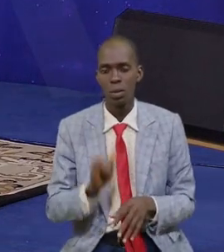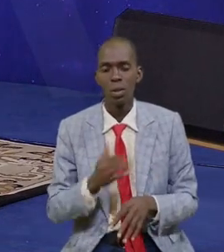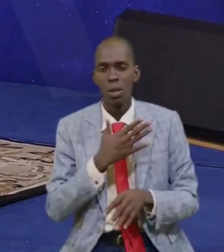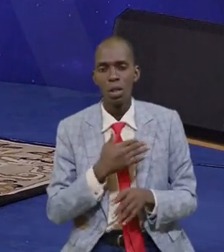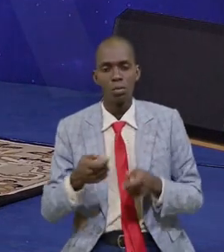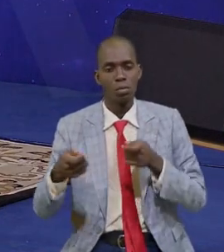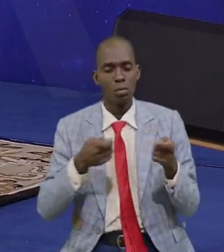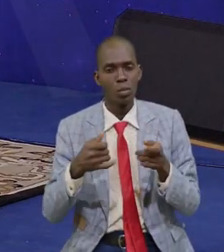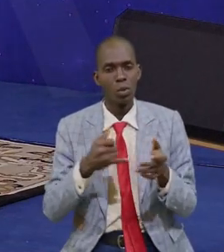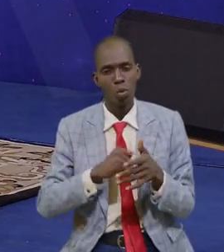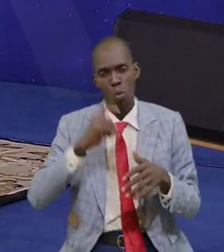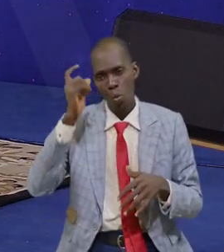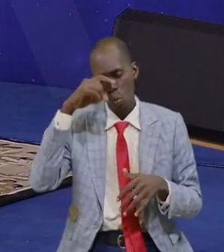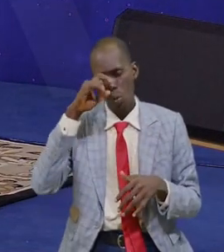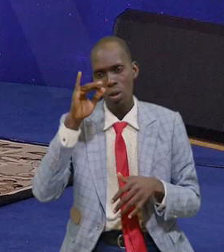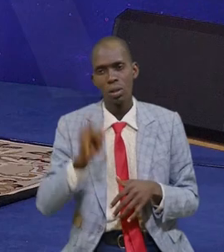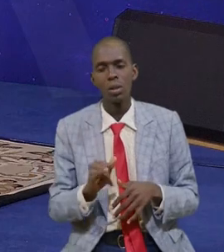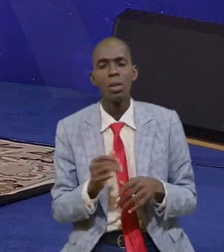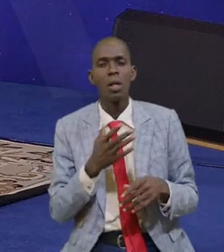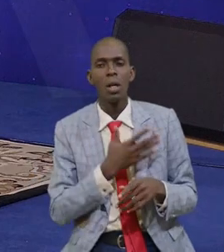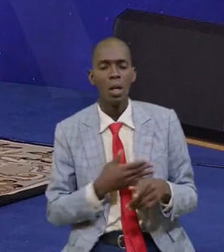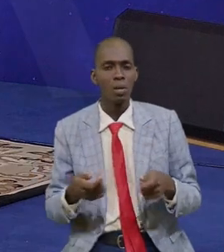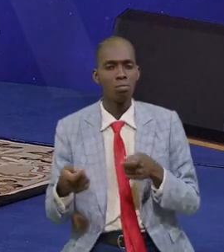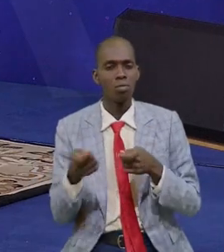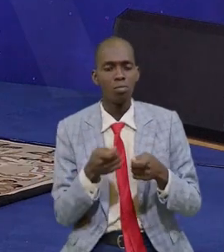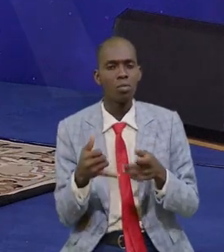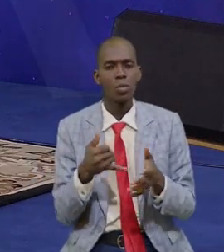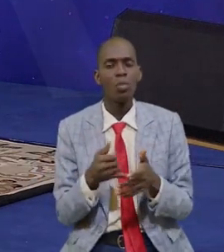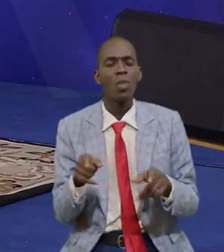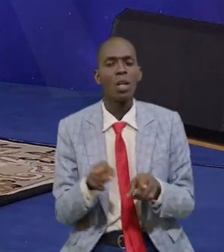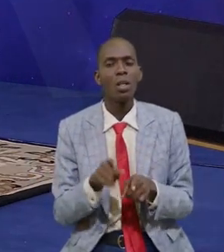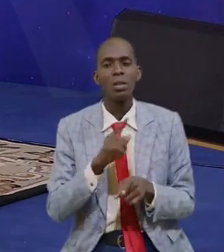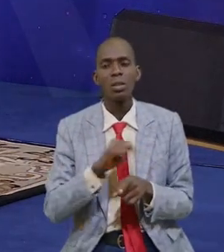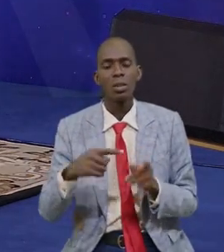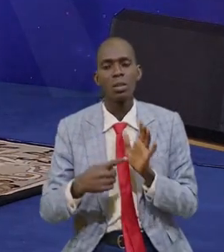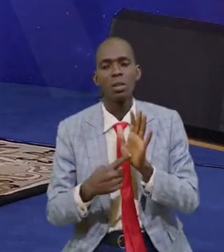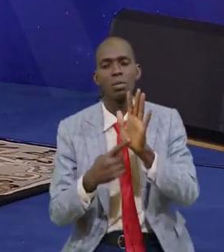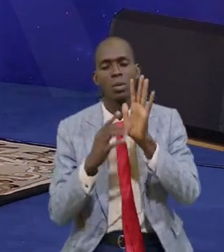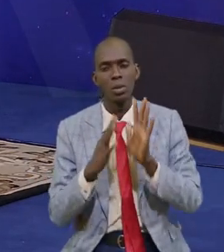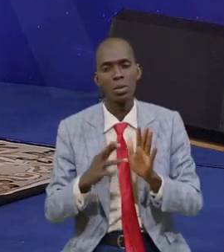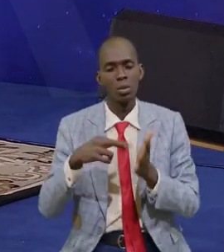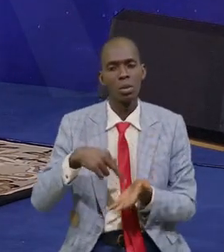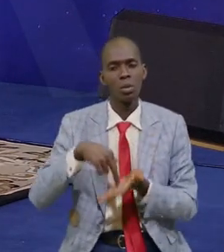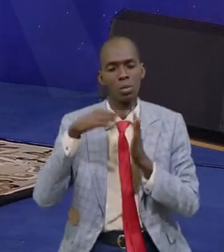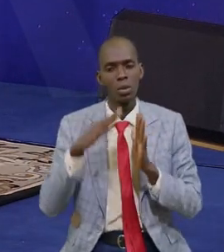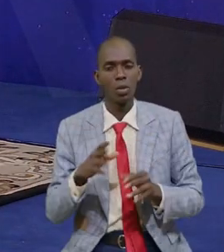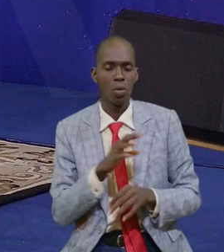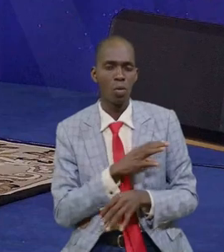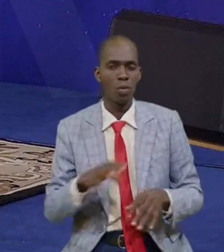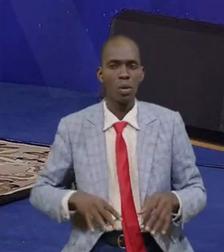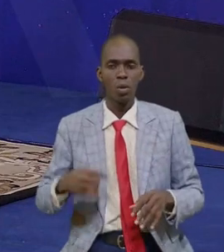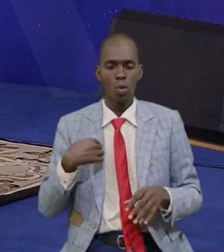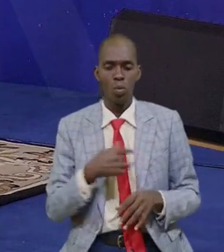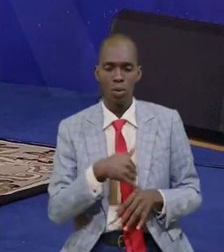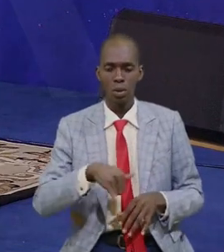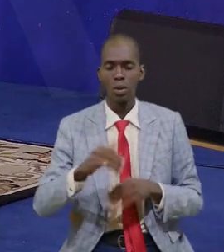handle that as representatives of Christ. And we're still building that same foundation,